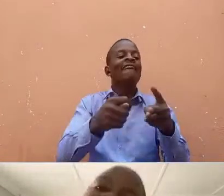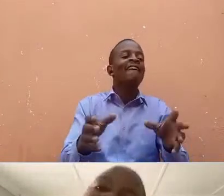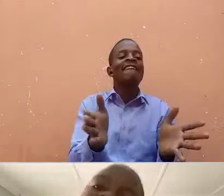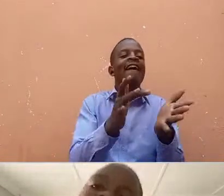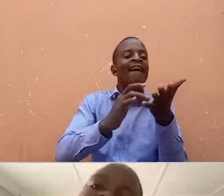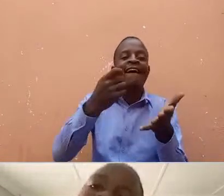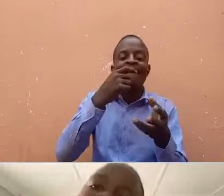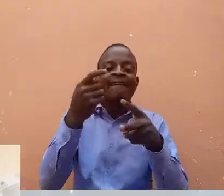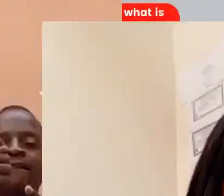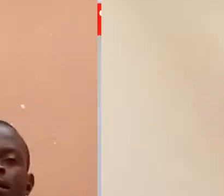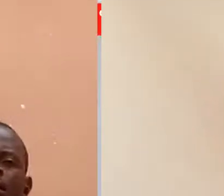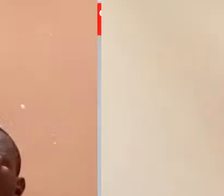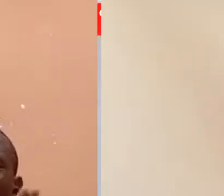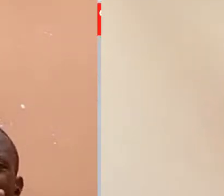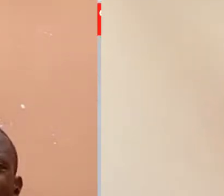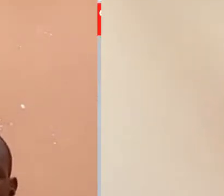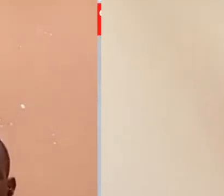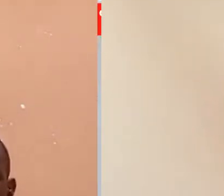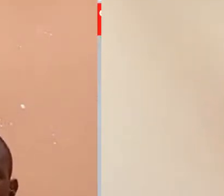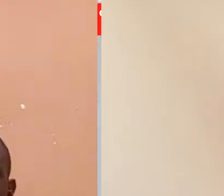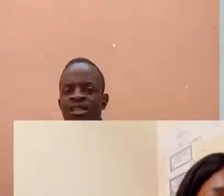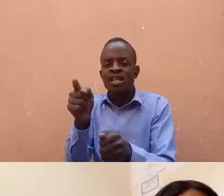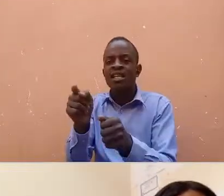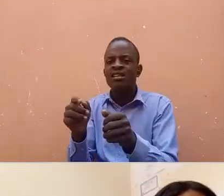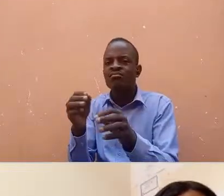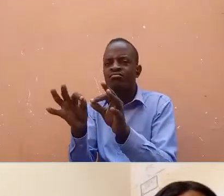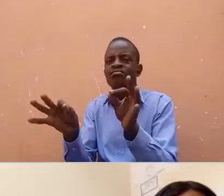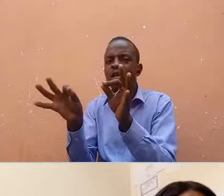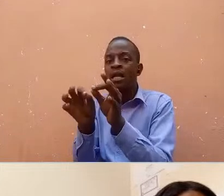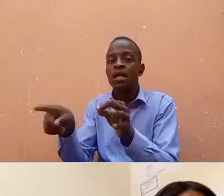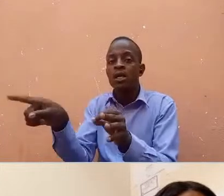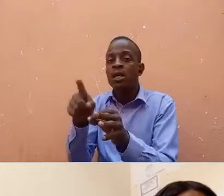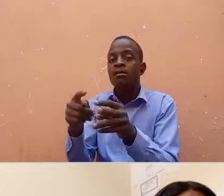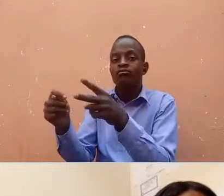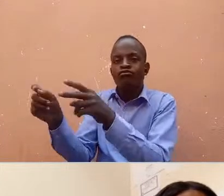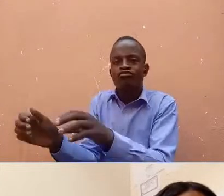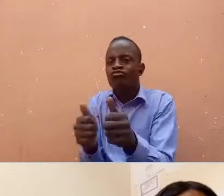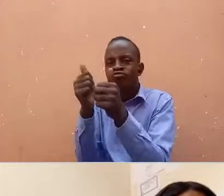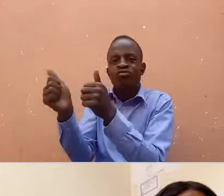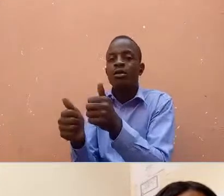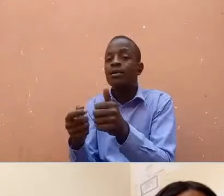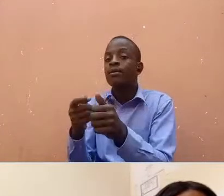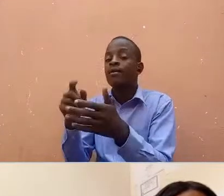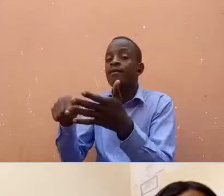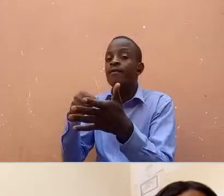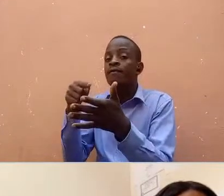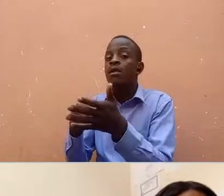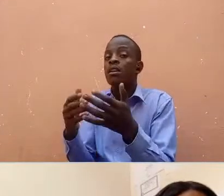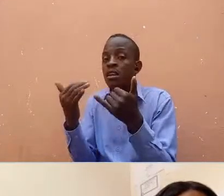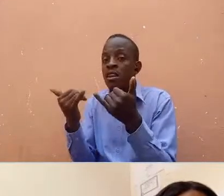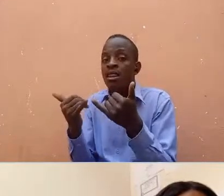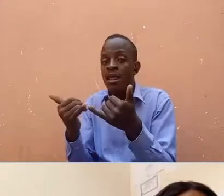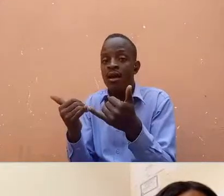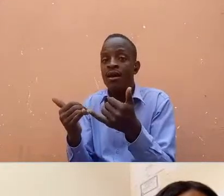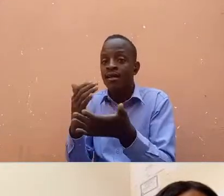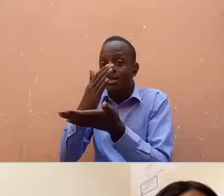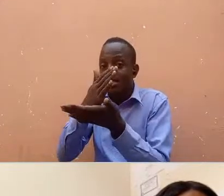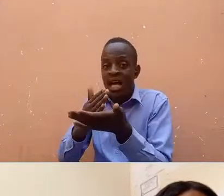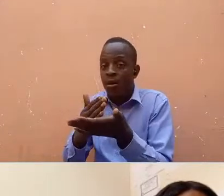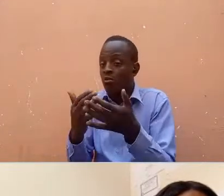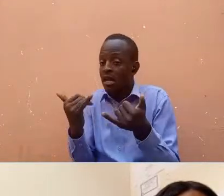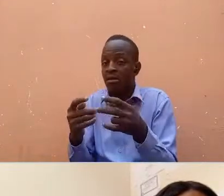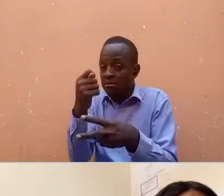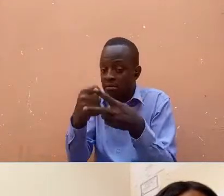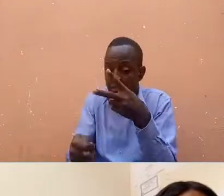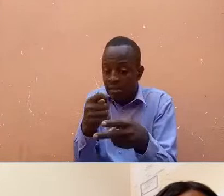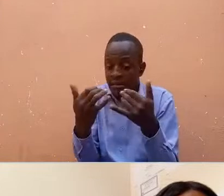having sex, but because the fact is that they are having sex this hour out there. Some are doing it, so they must